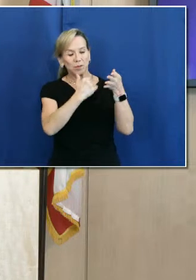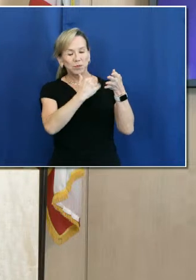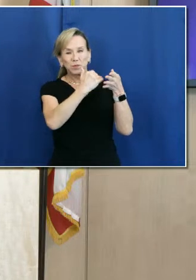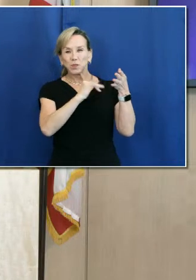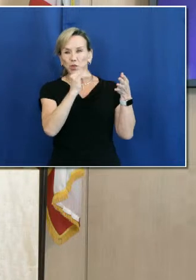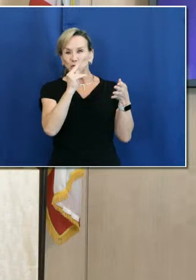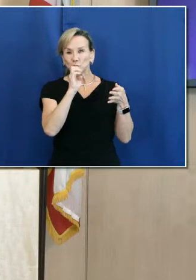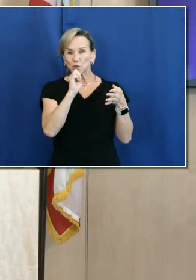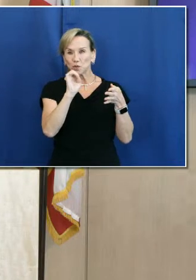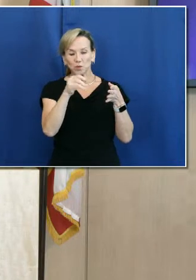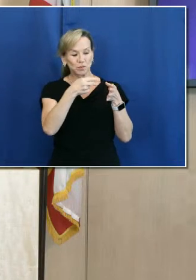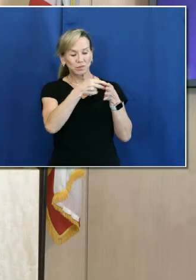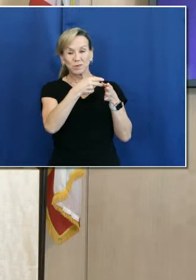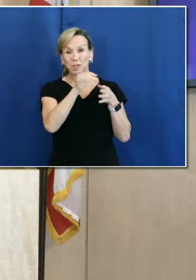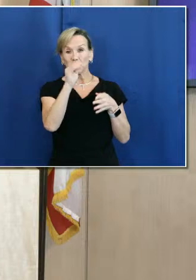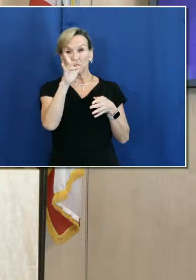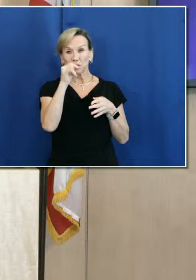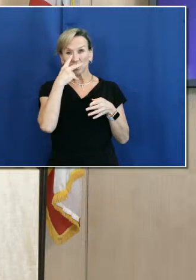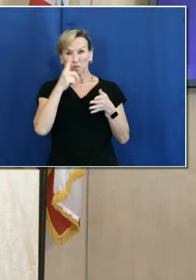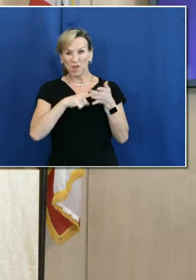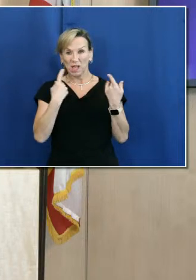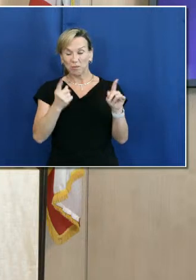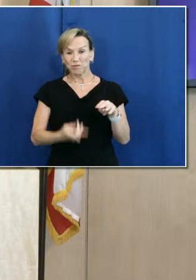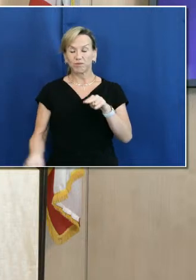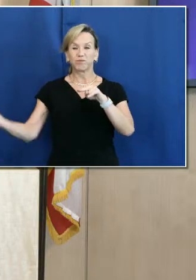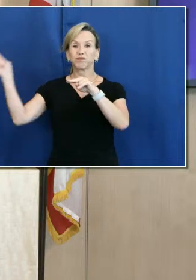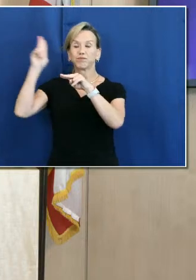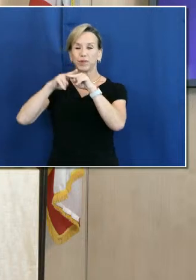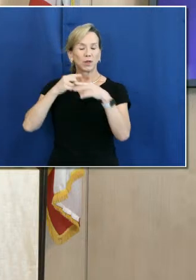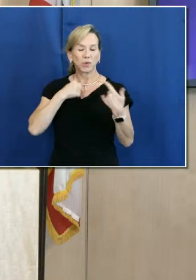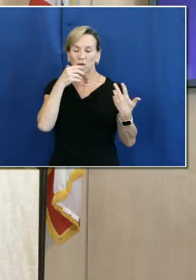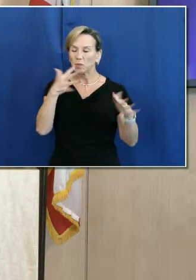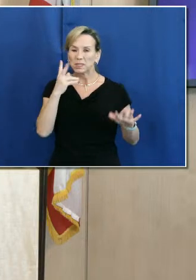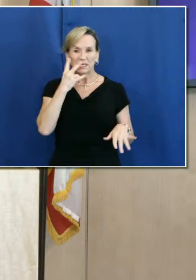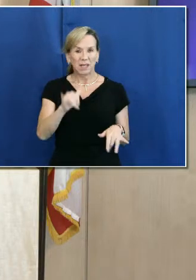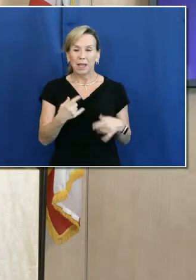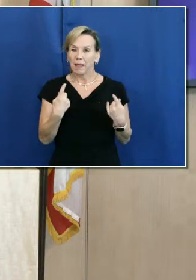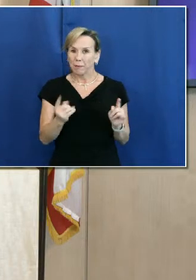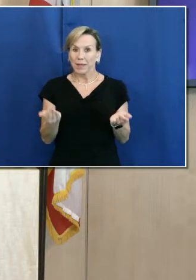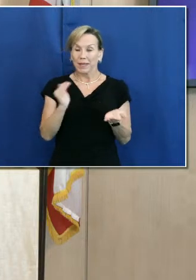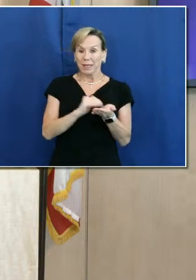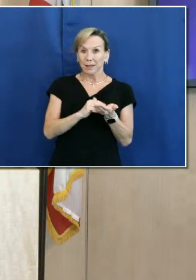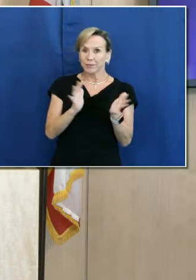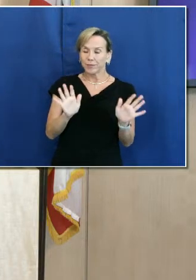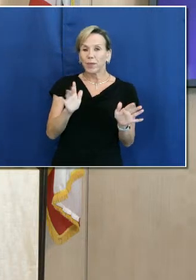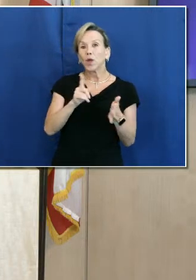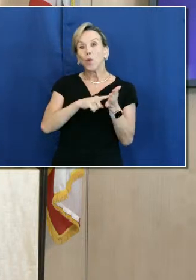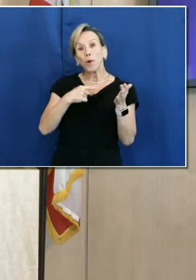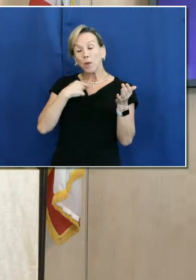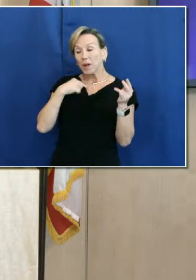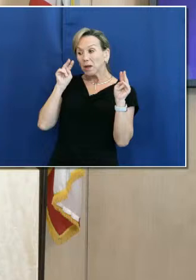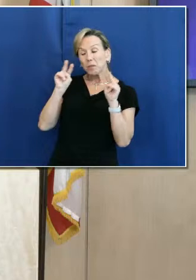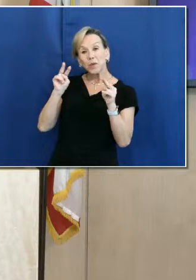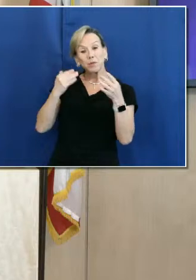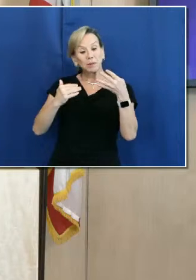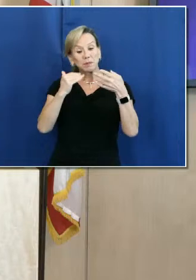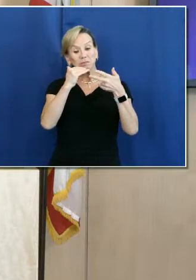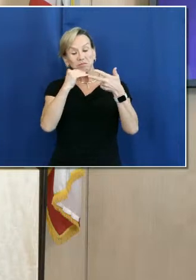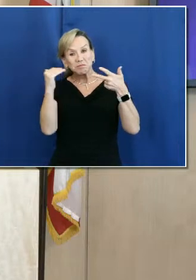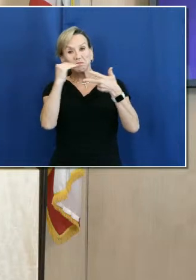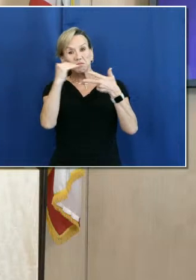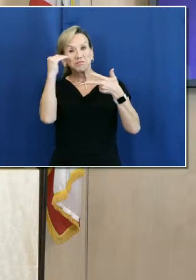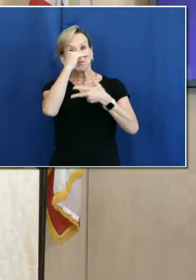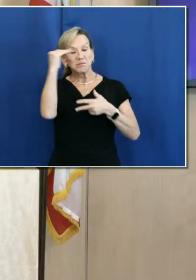and early July. So as far as I can tell you, what we're anticipating, a tiered approach to opening up,